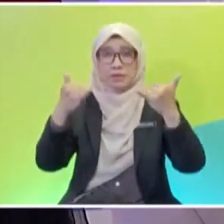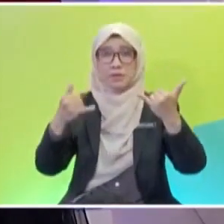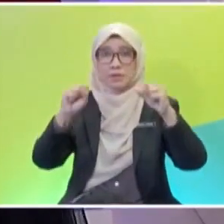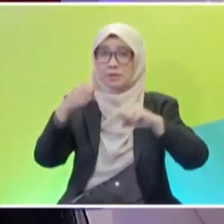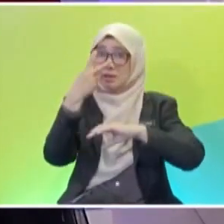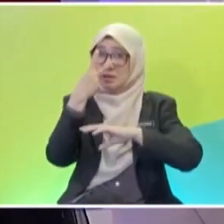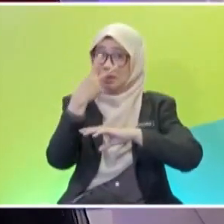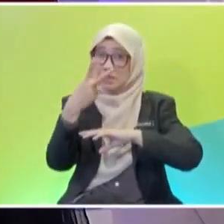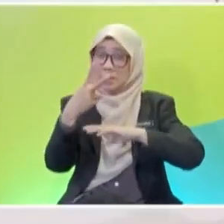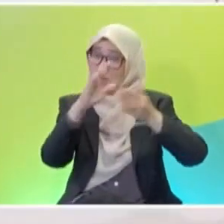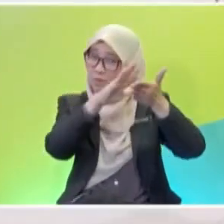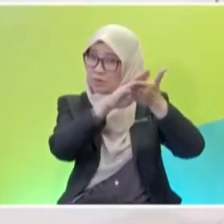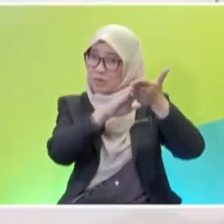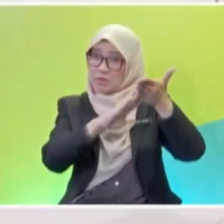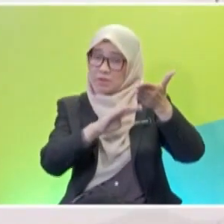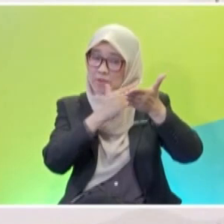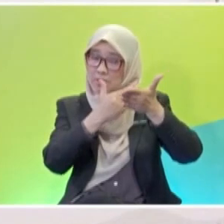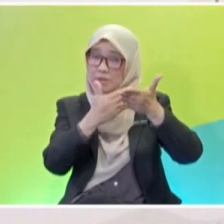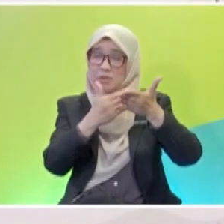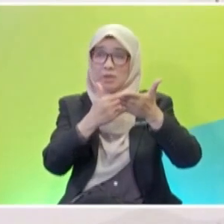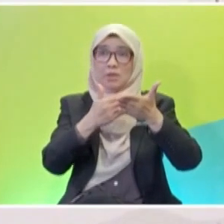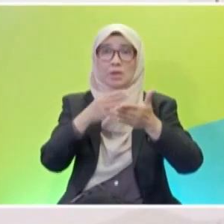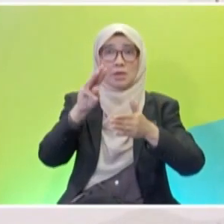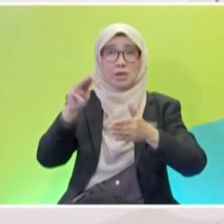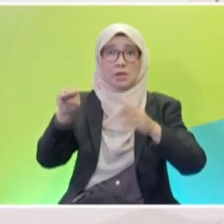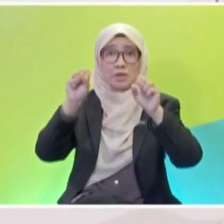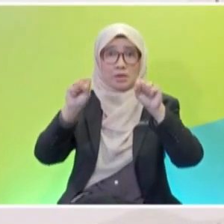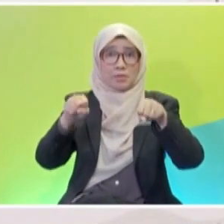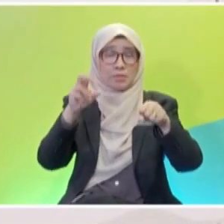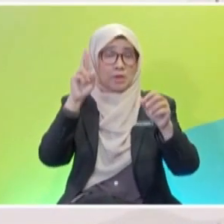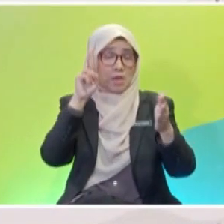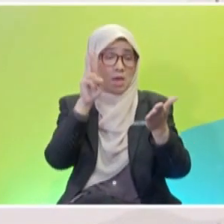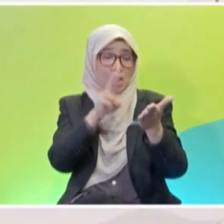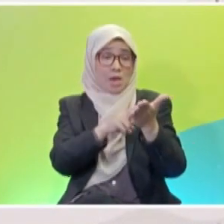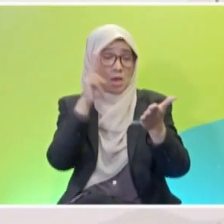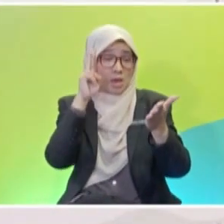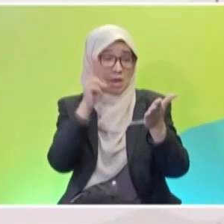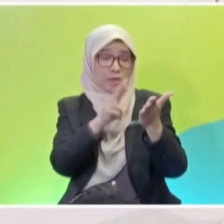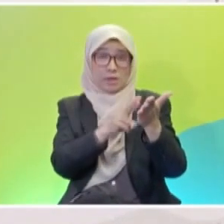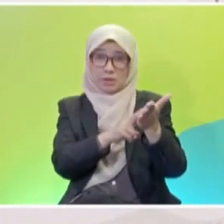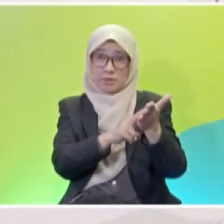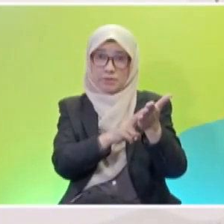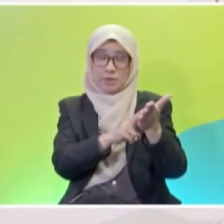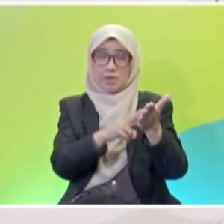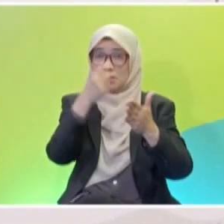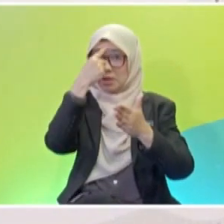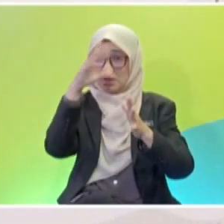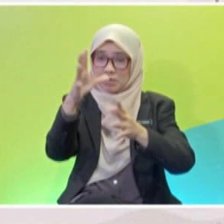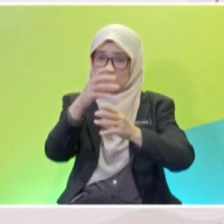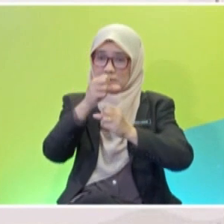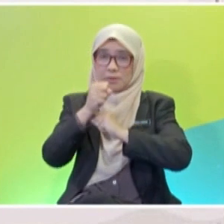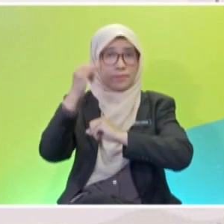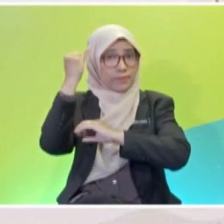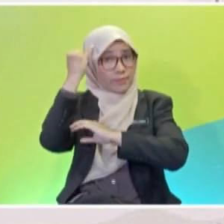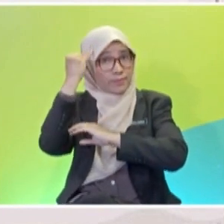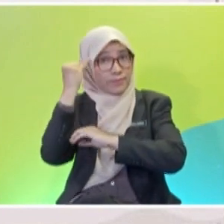you guys can refer to the text if you want to help give you ideas for the discussion, okay? So,